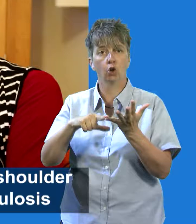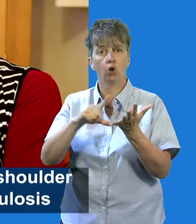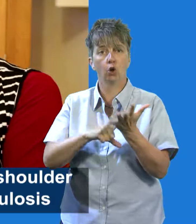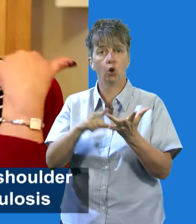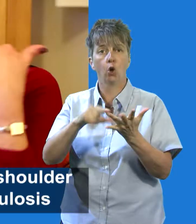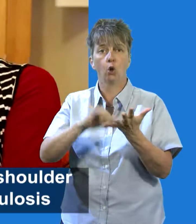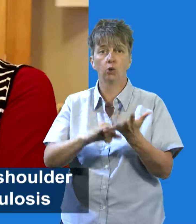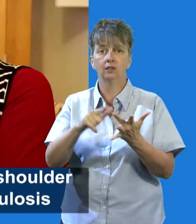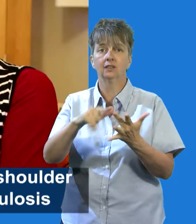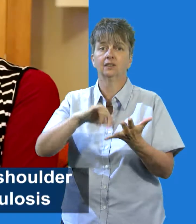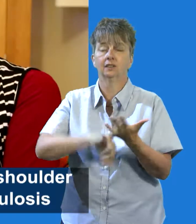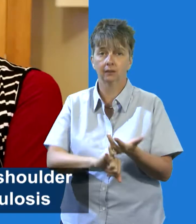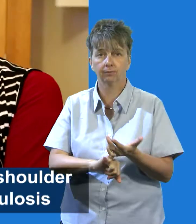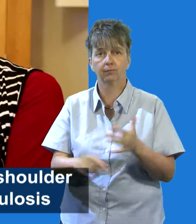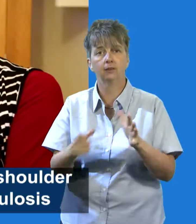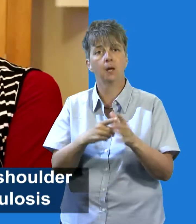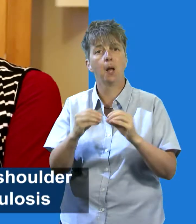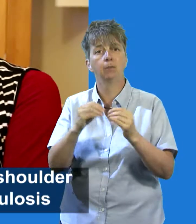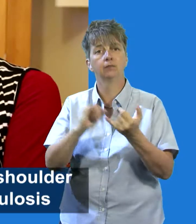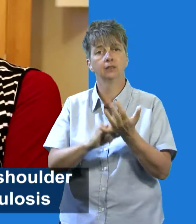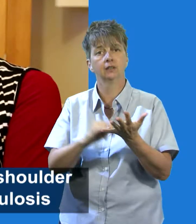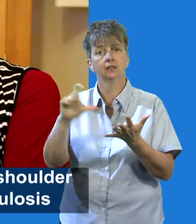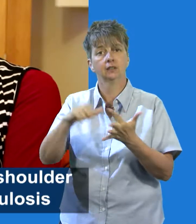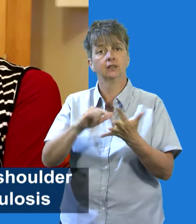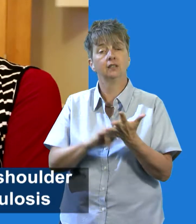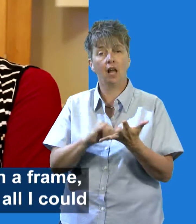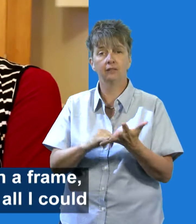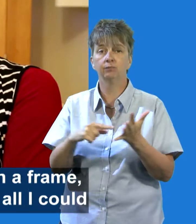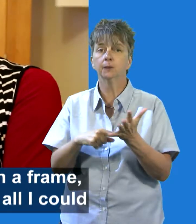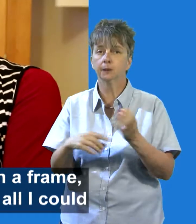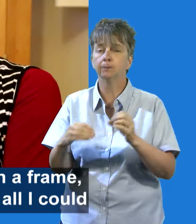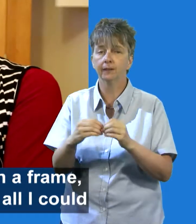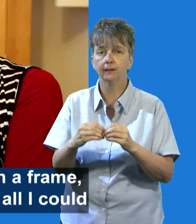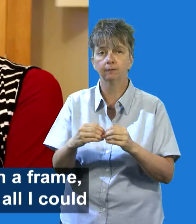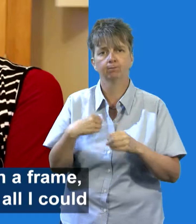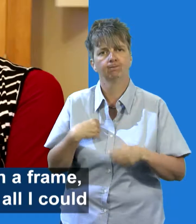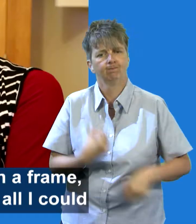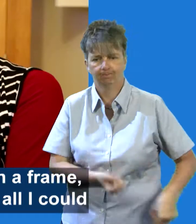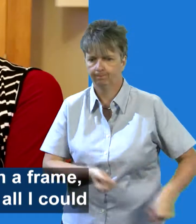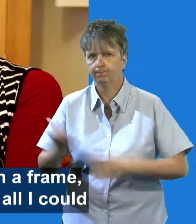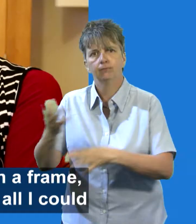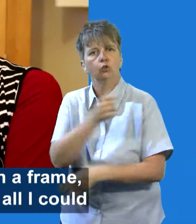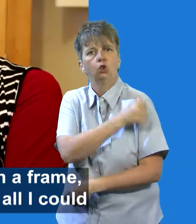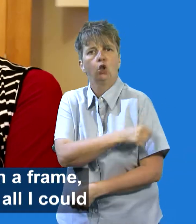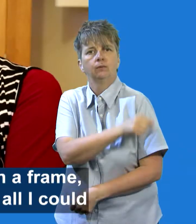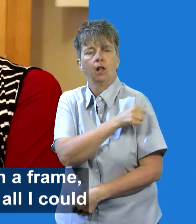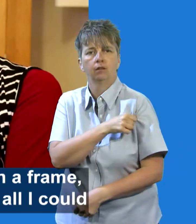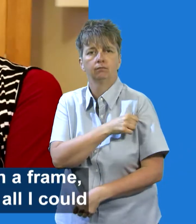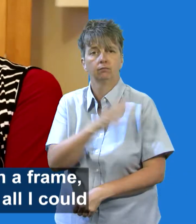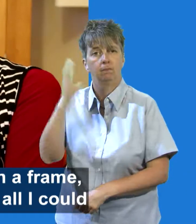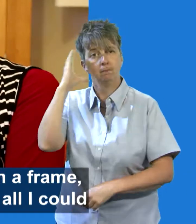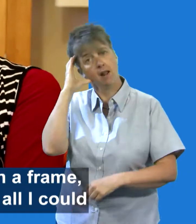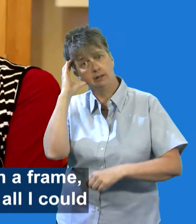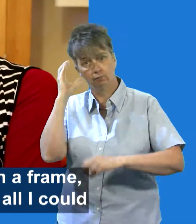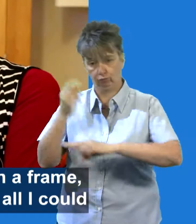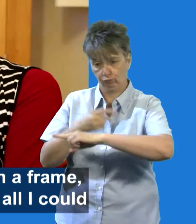a thump in the shoulder blade, and it activated a tuberculosis abscess. I was put into